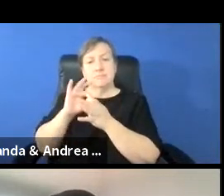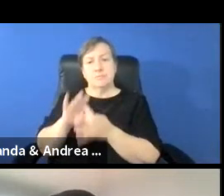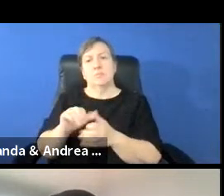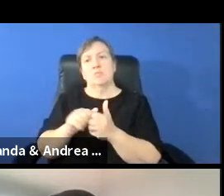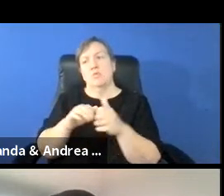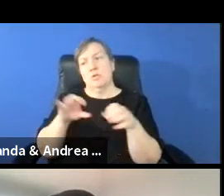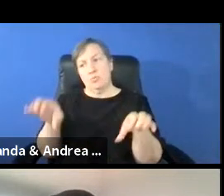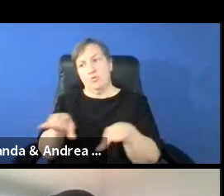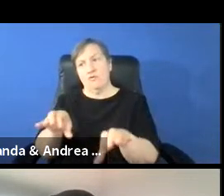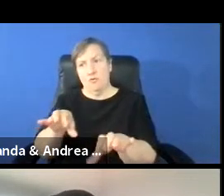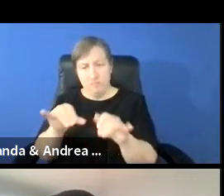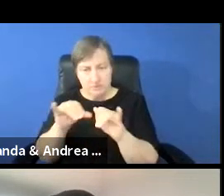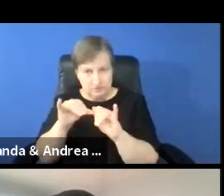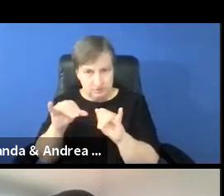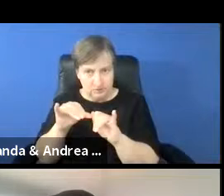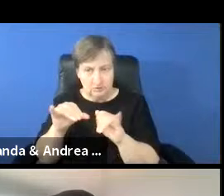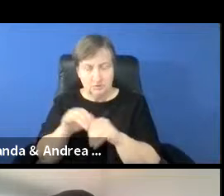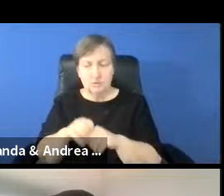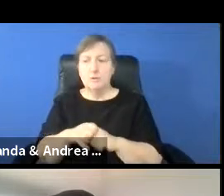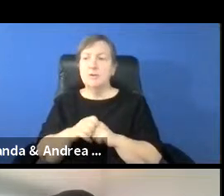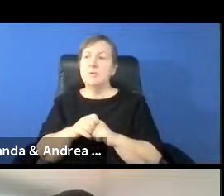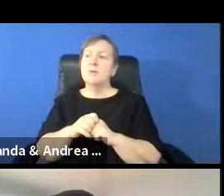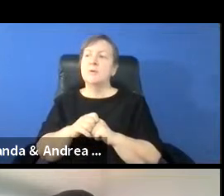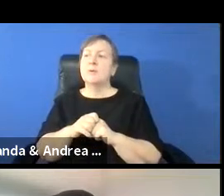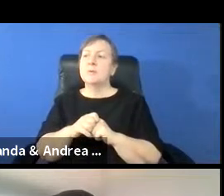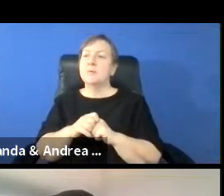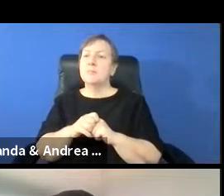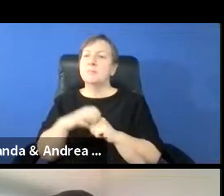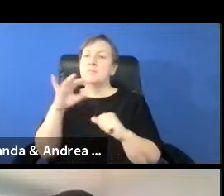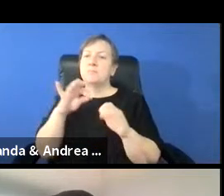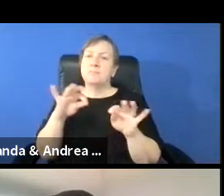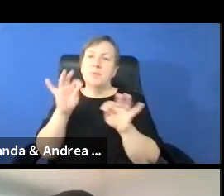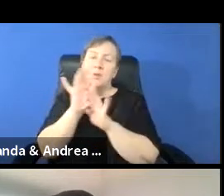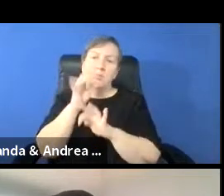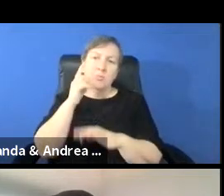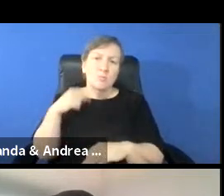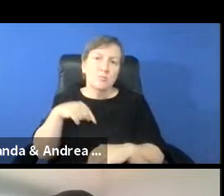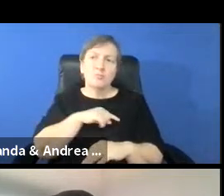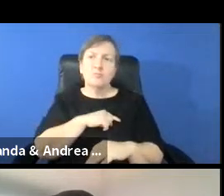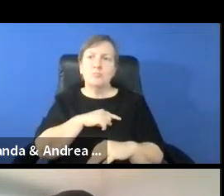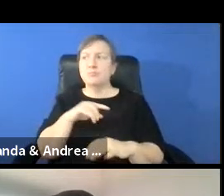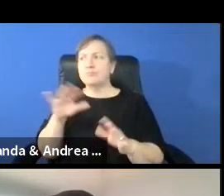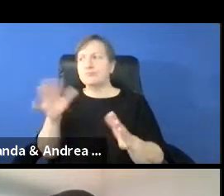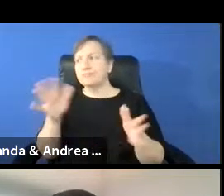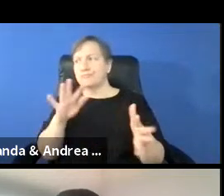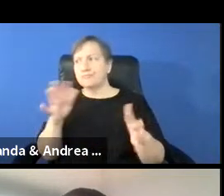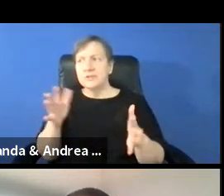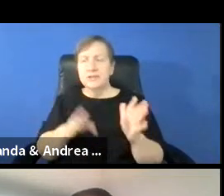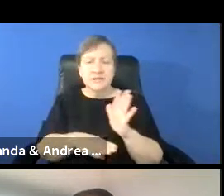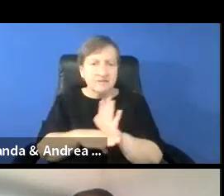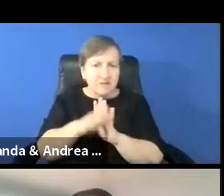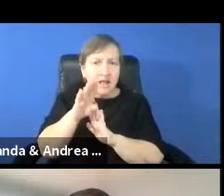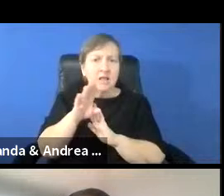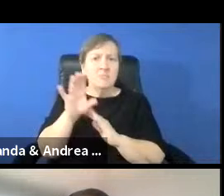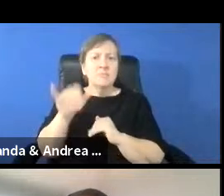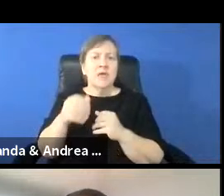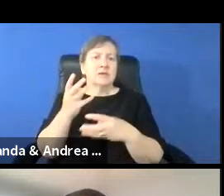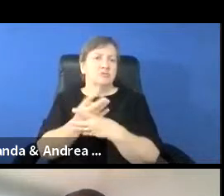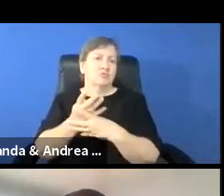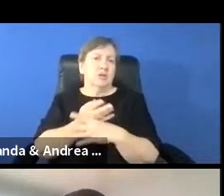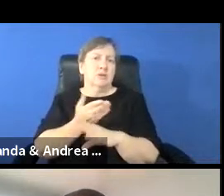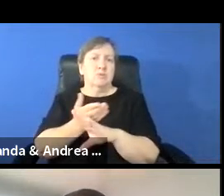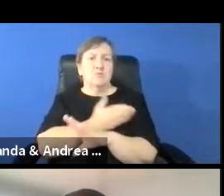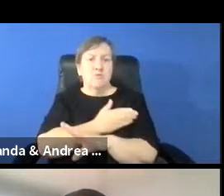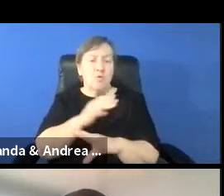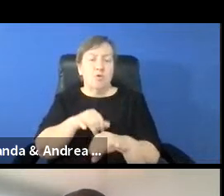performance measures, and it was important for us to develop the screening prior to the performance